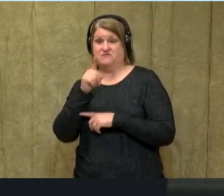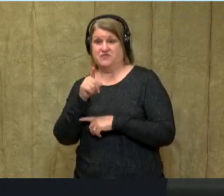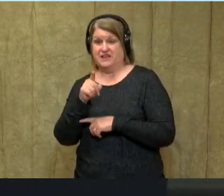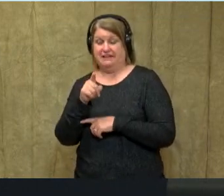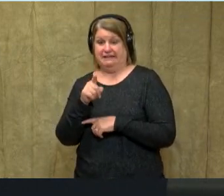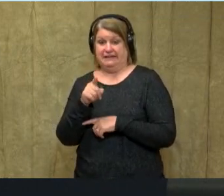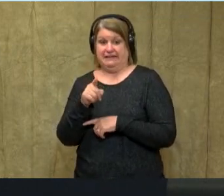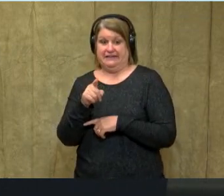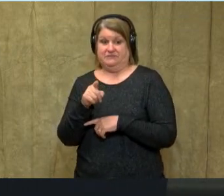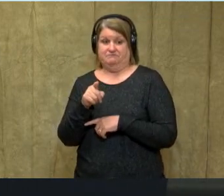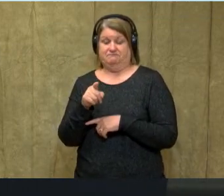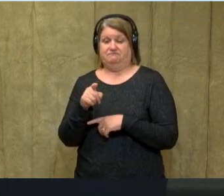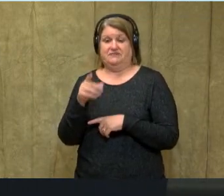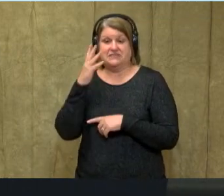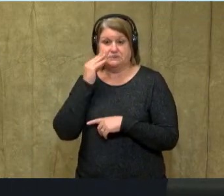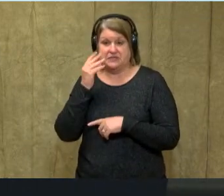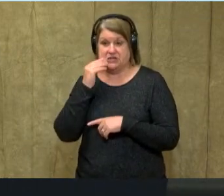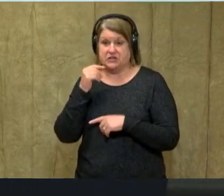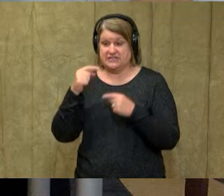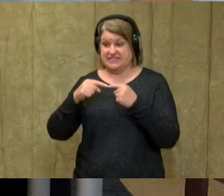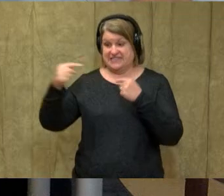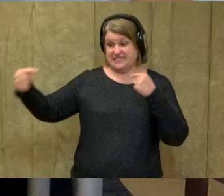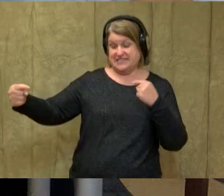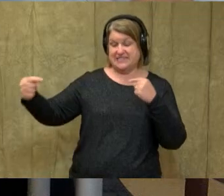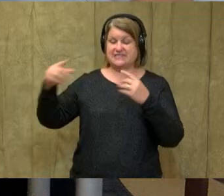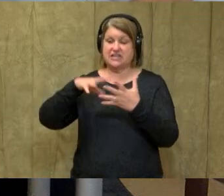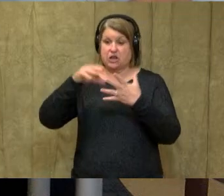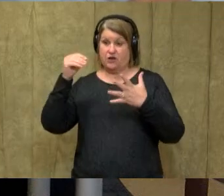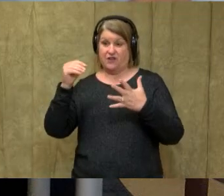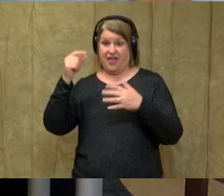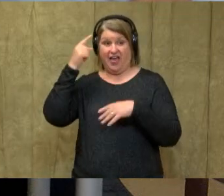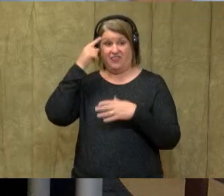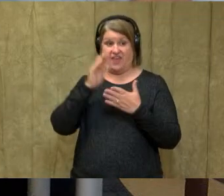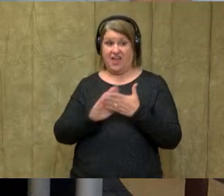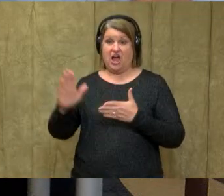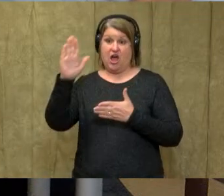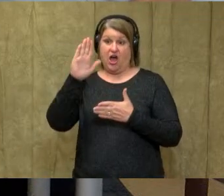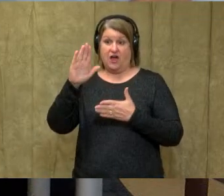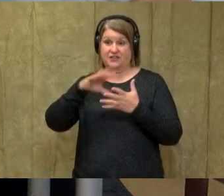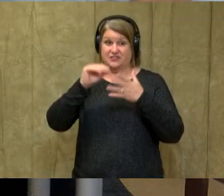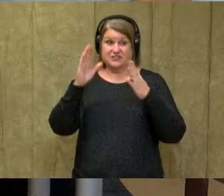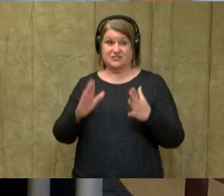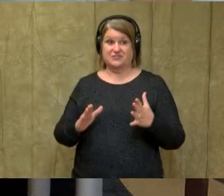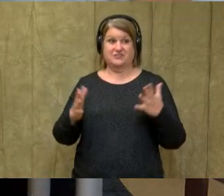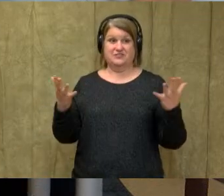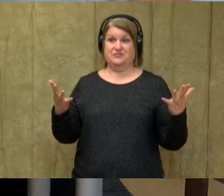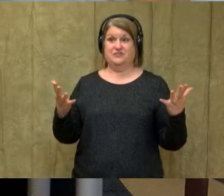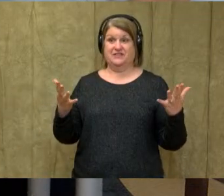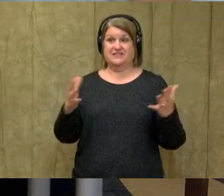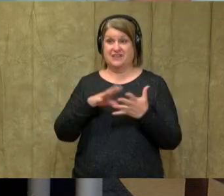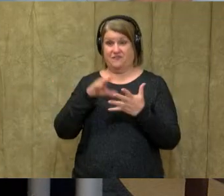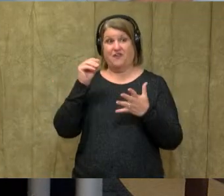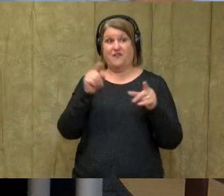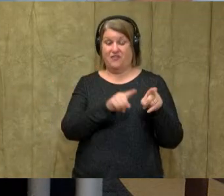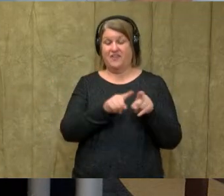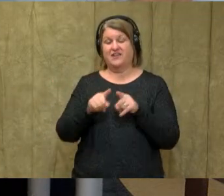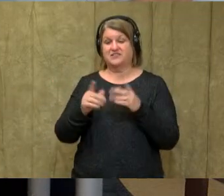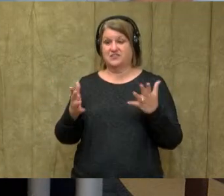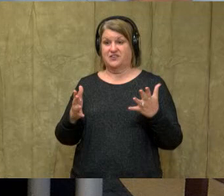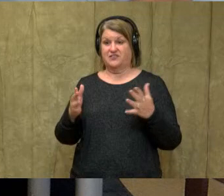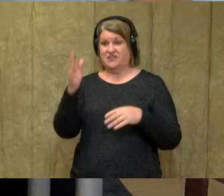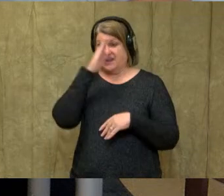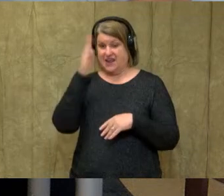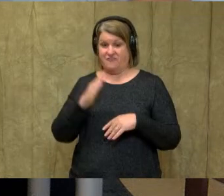and now we have. And we've done it successfully. College students even found that this, never taking an online course before, it was